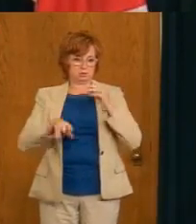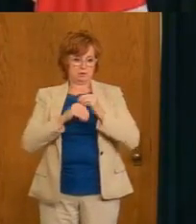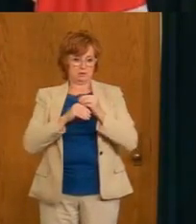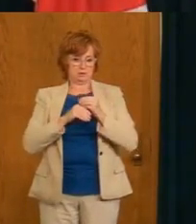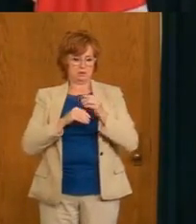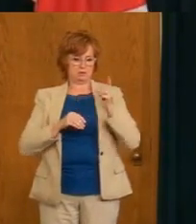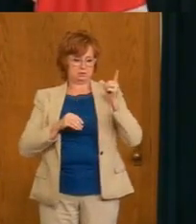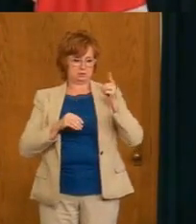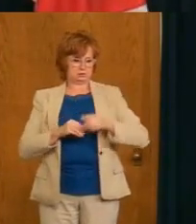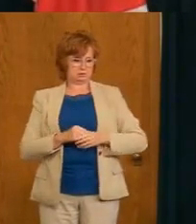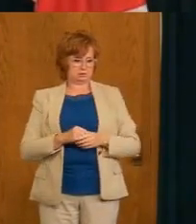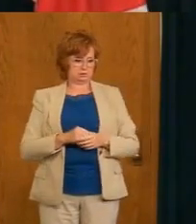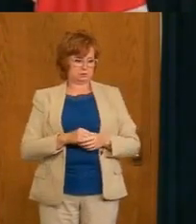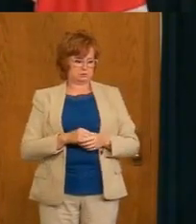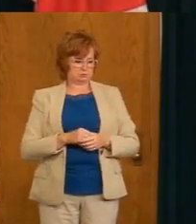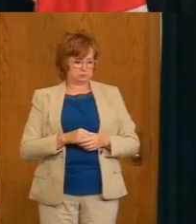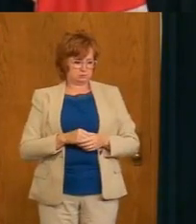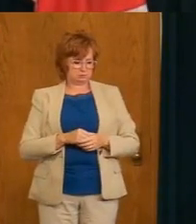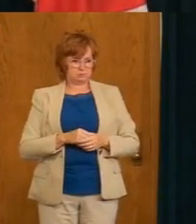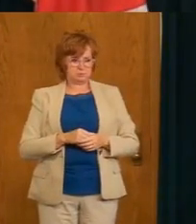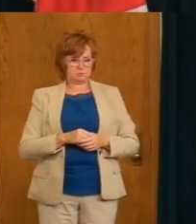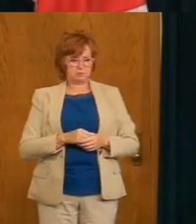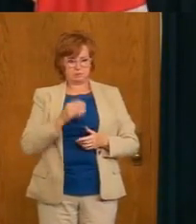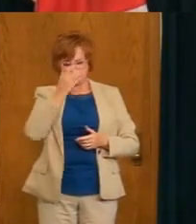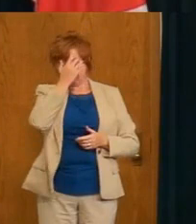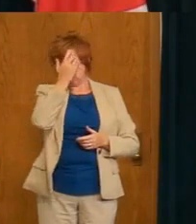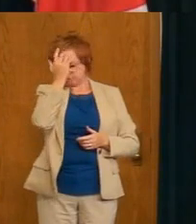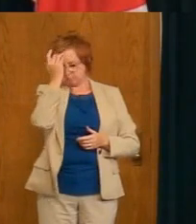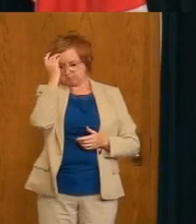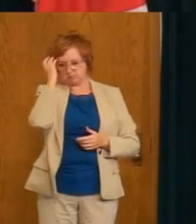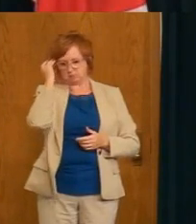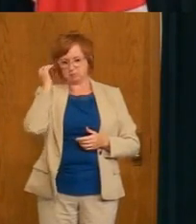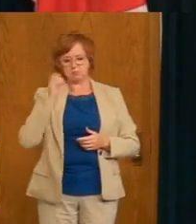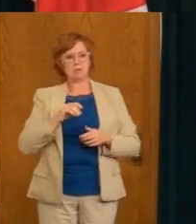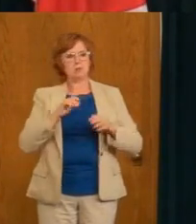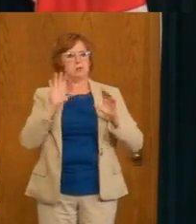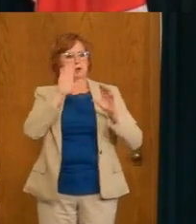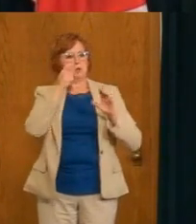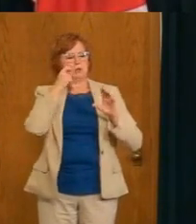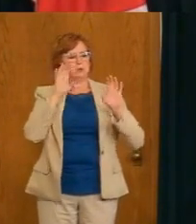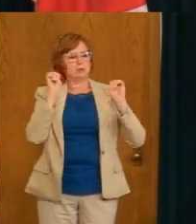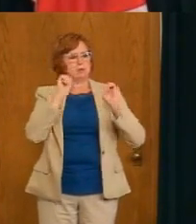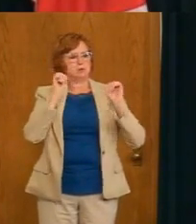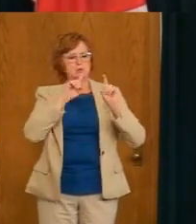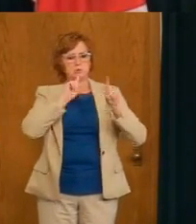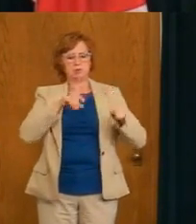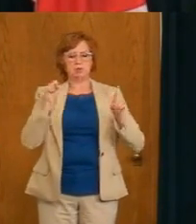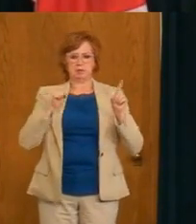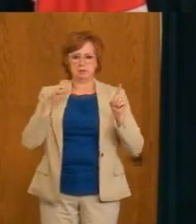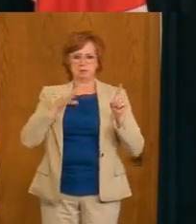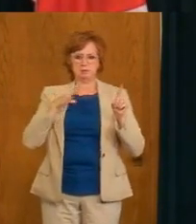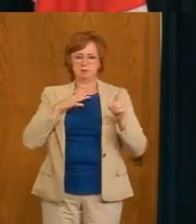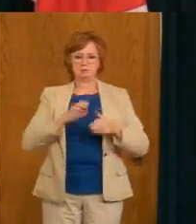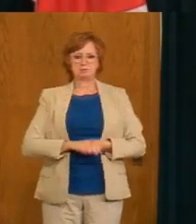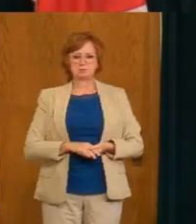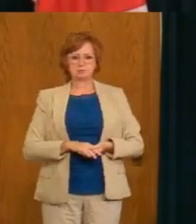give us a sense of what that means? Does that mean classrooms can return to how they looked? Do you expect students to be in masks because they